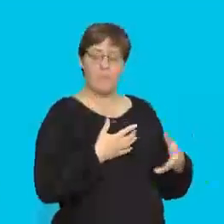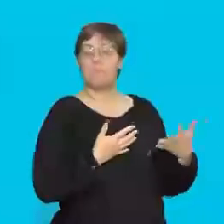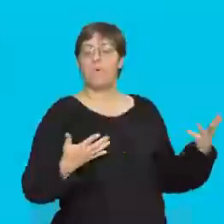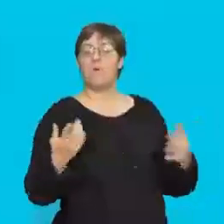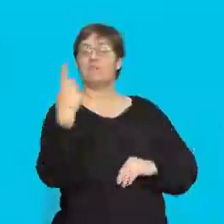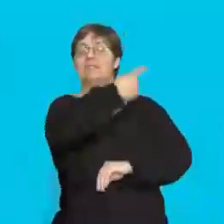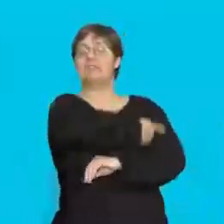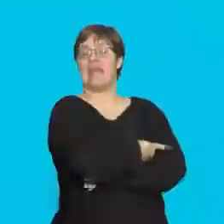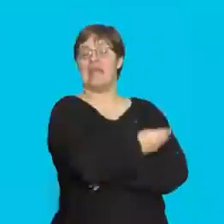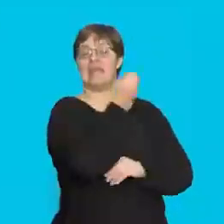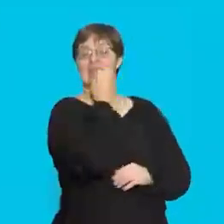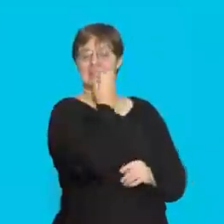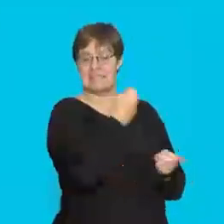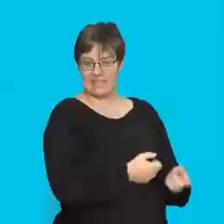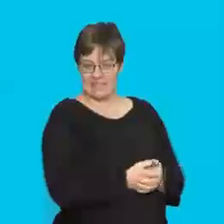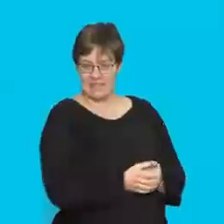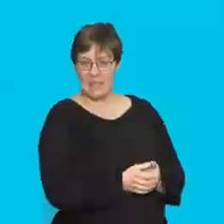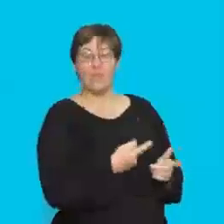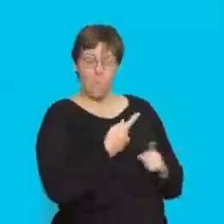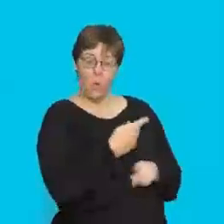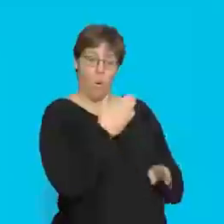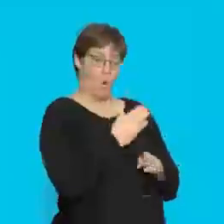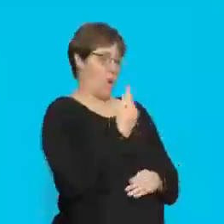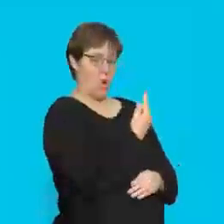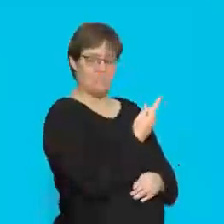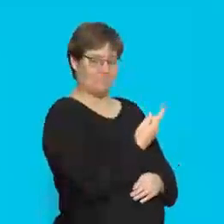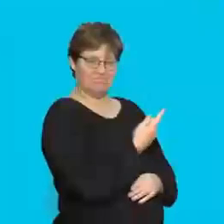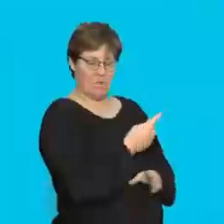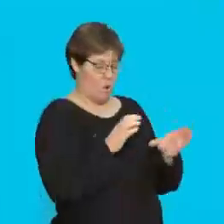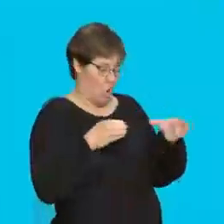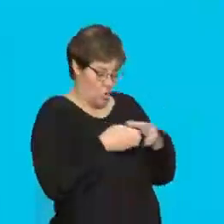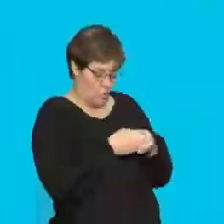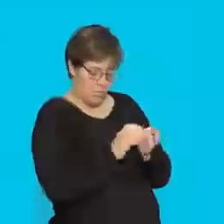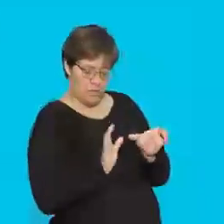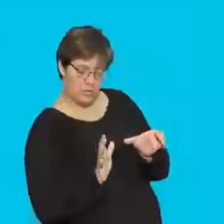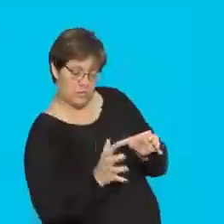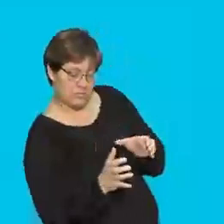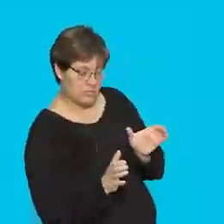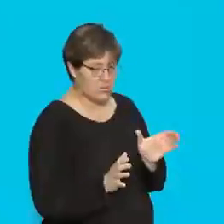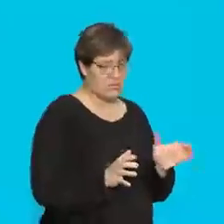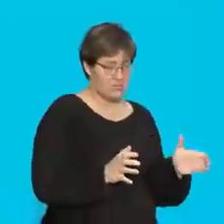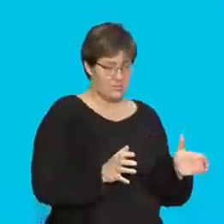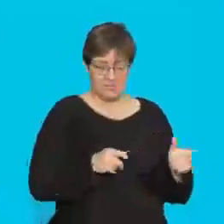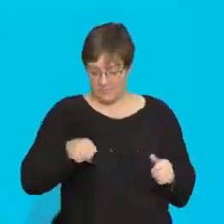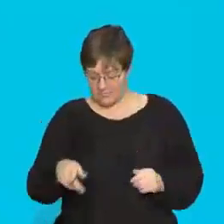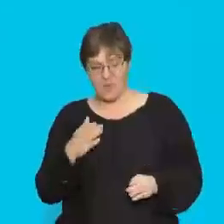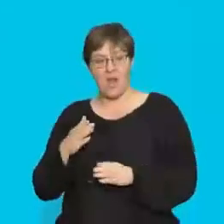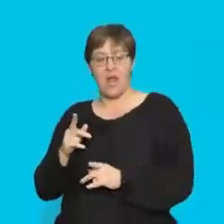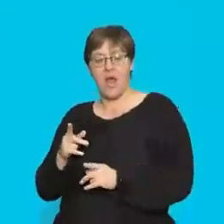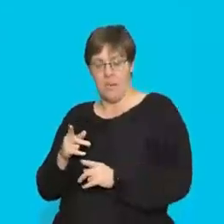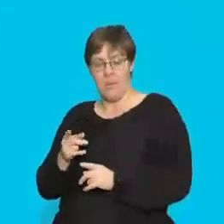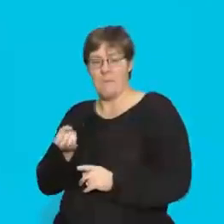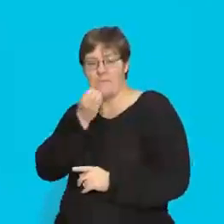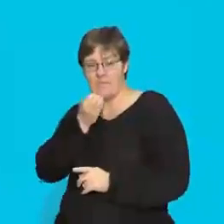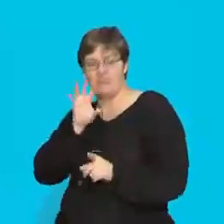whereas lions are going to hunt as prides or groups. Leopards tend to hunt as solitary